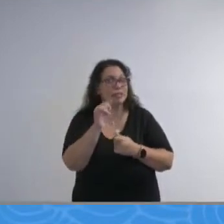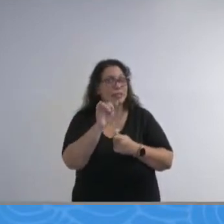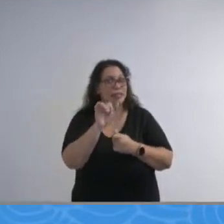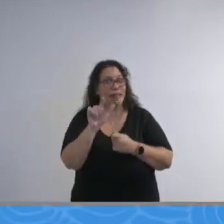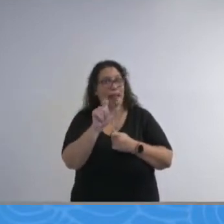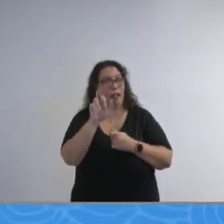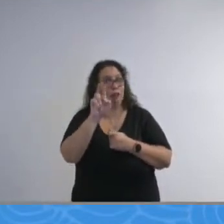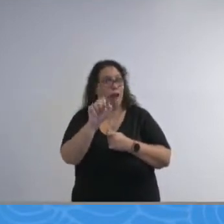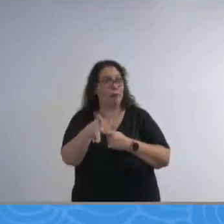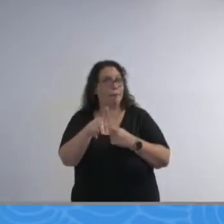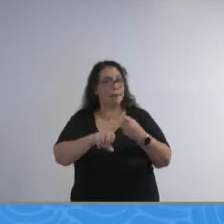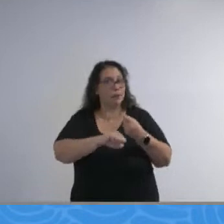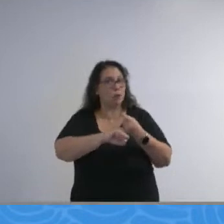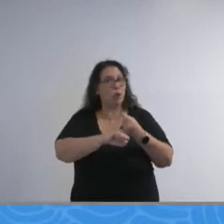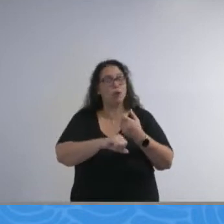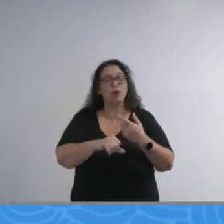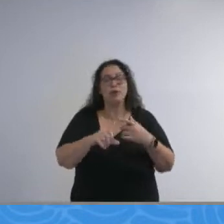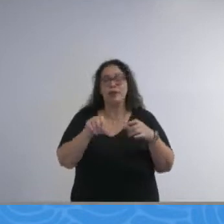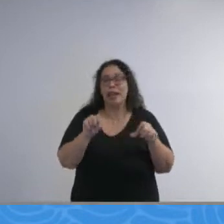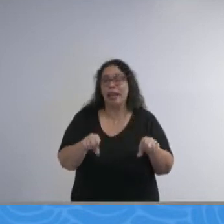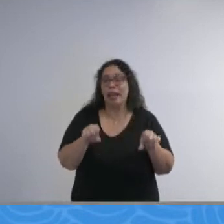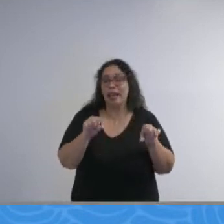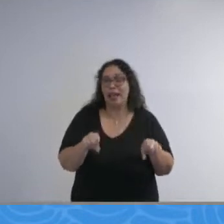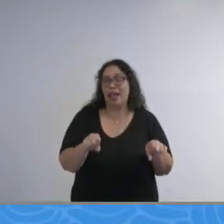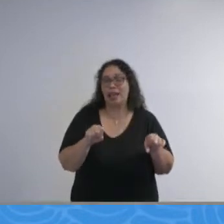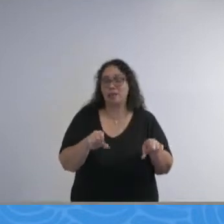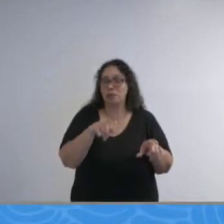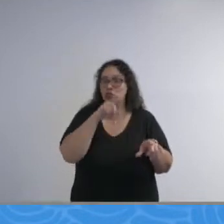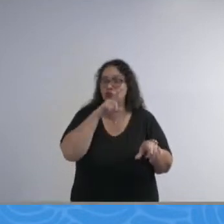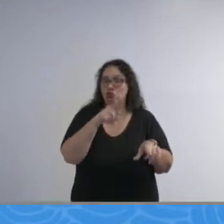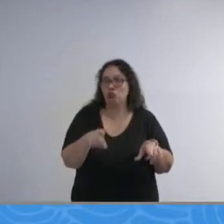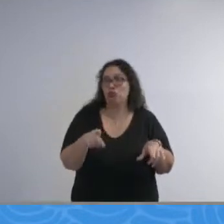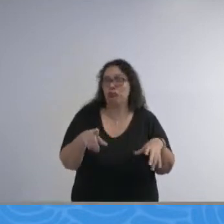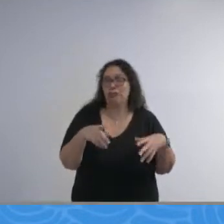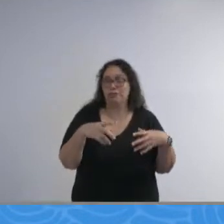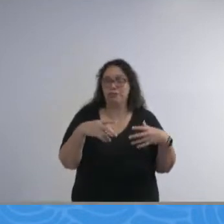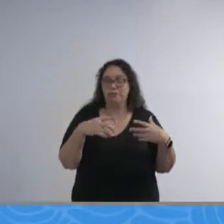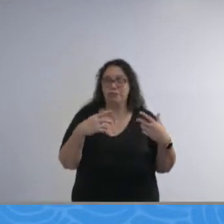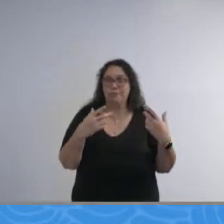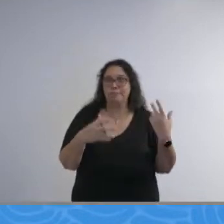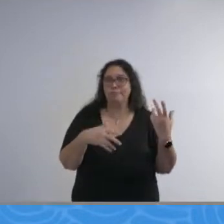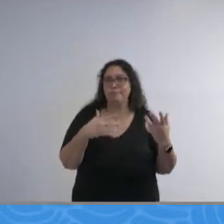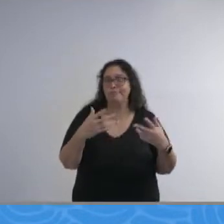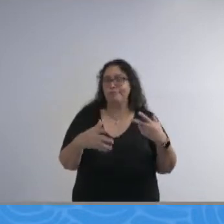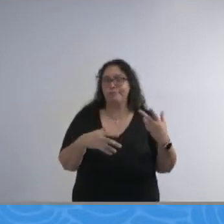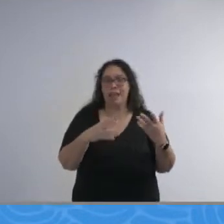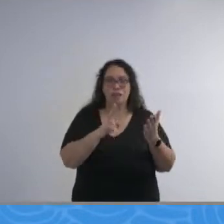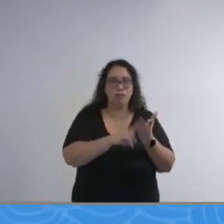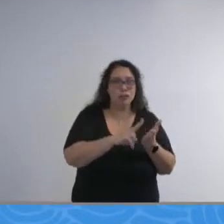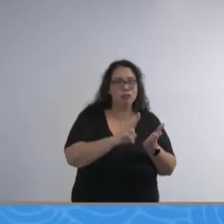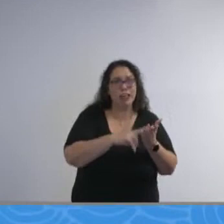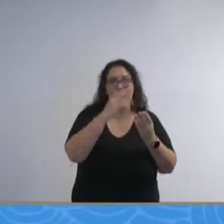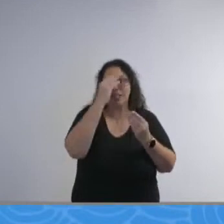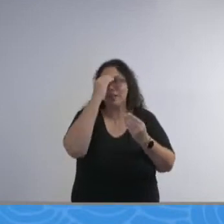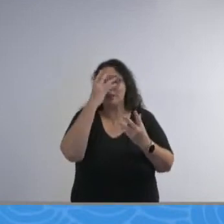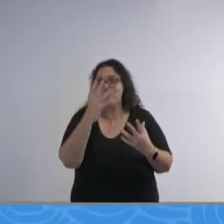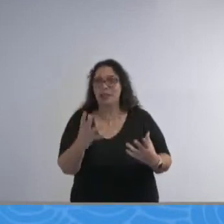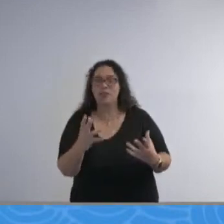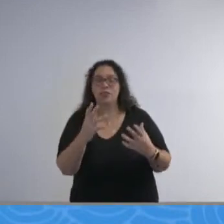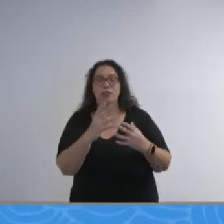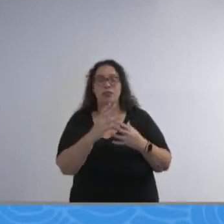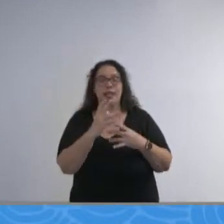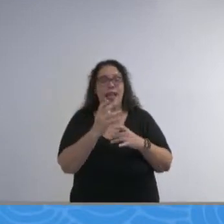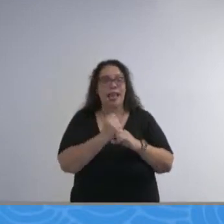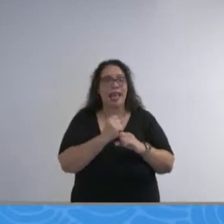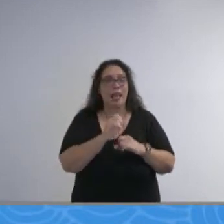support, that we would be able to make sure that you had the registration information and that we were able to